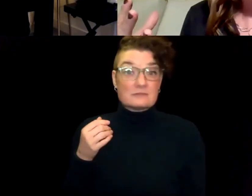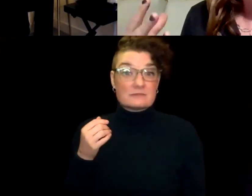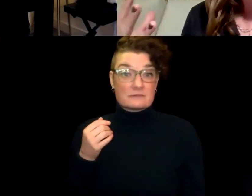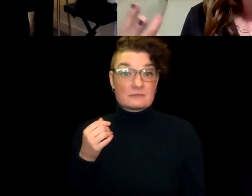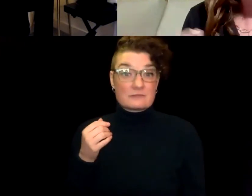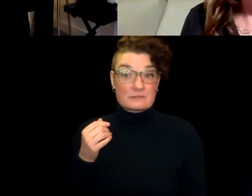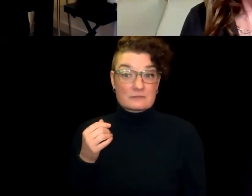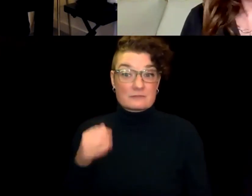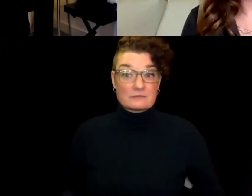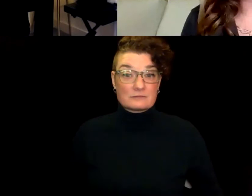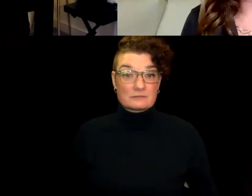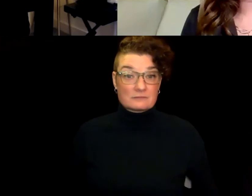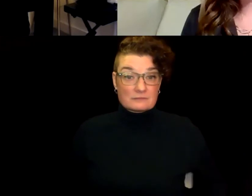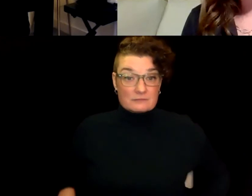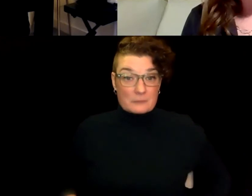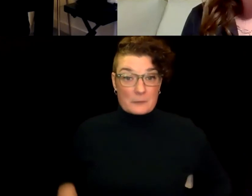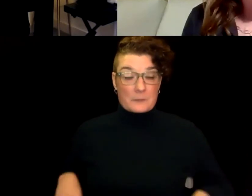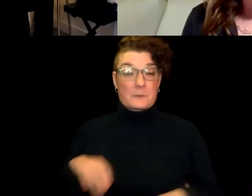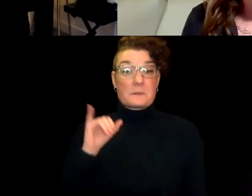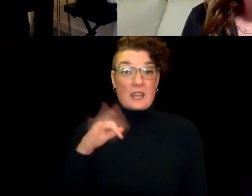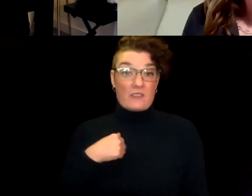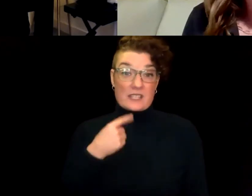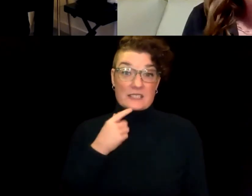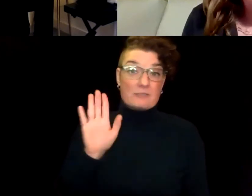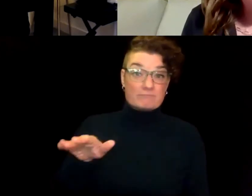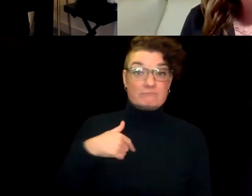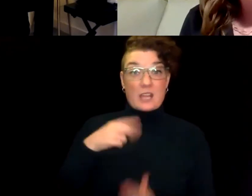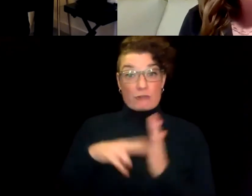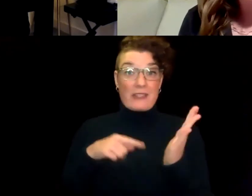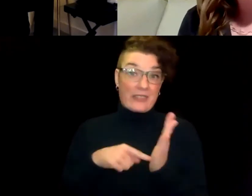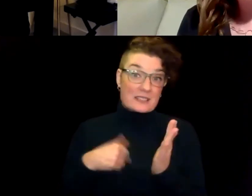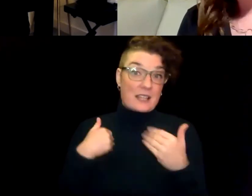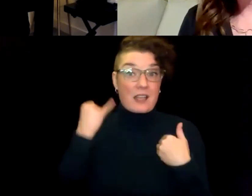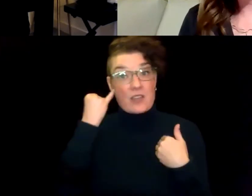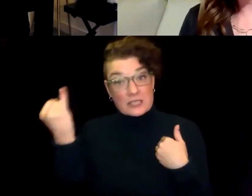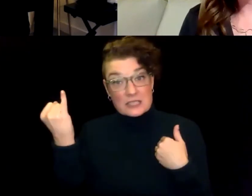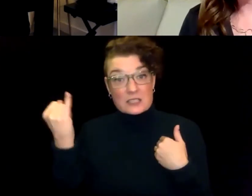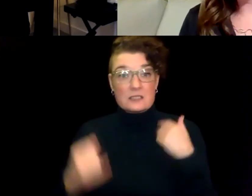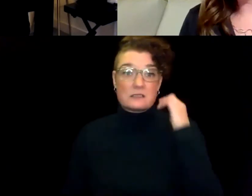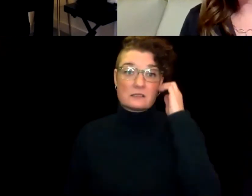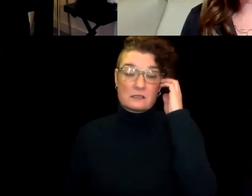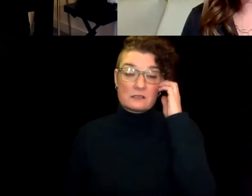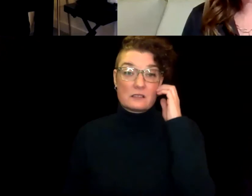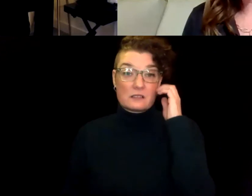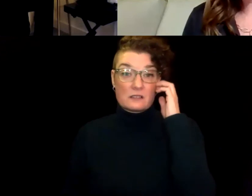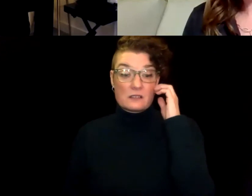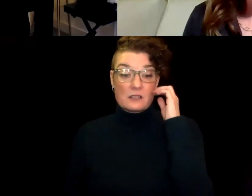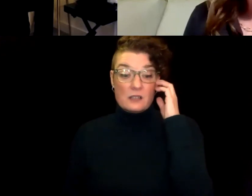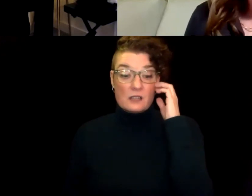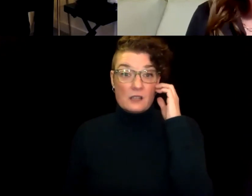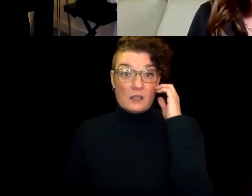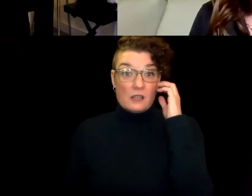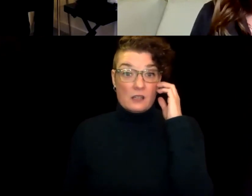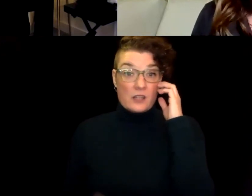You know, what, and if I say, hey, I read this thing and I have this idea, that they'll